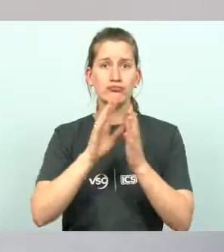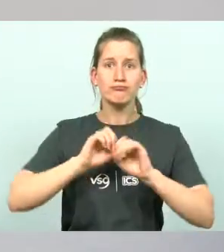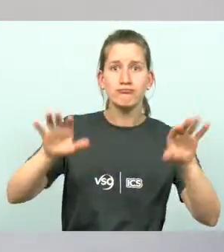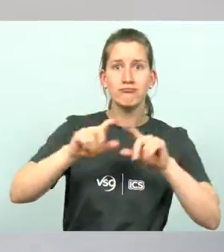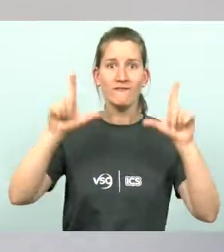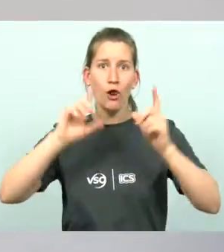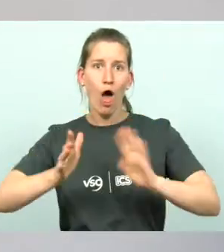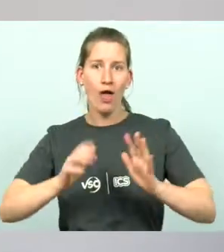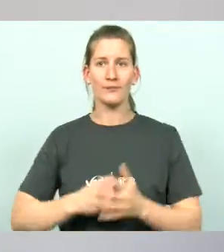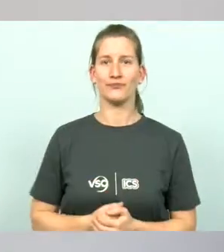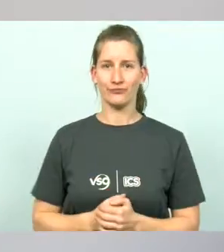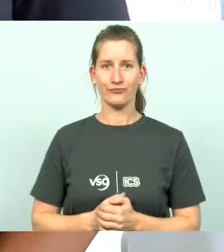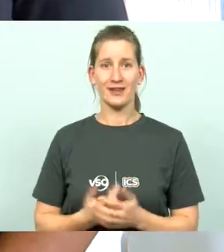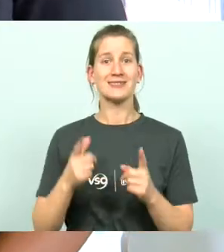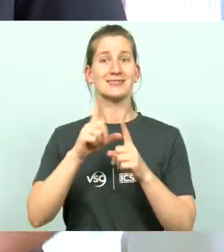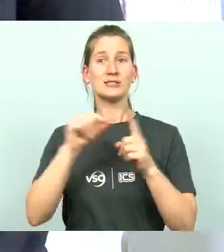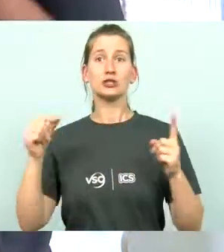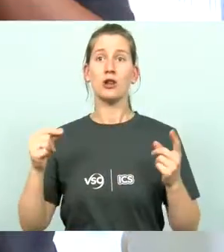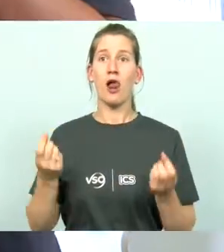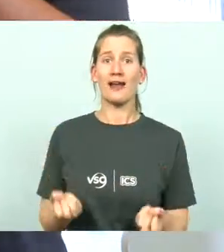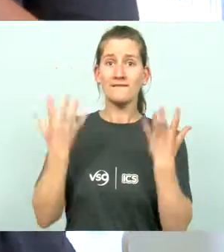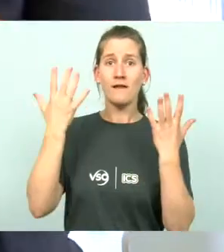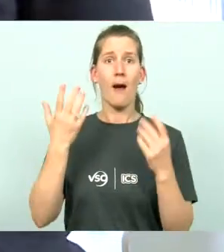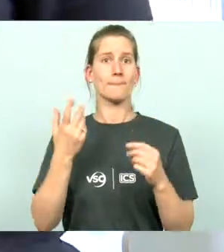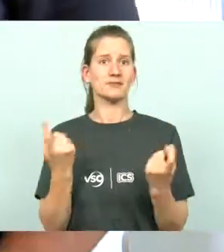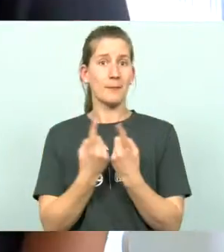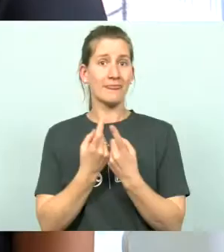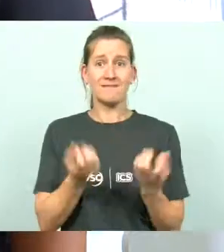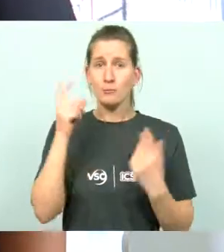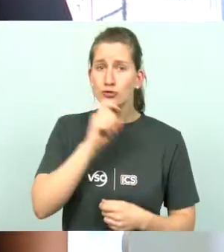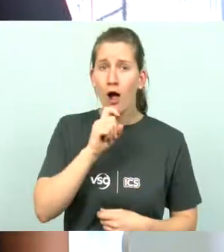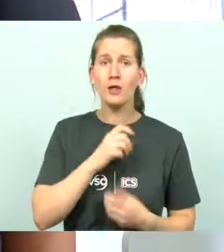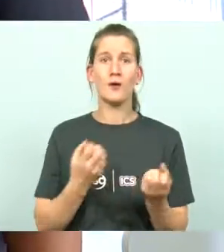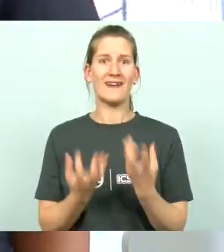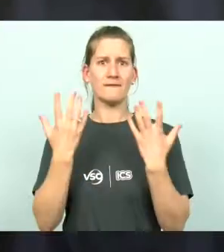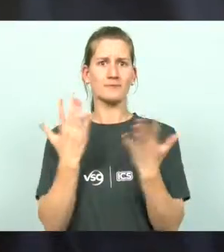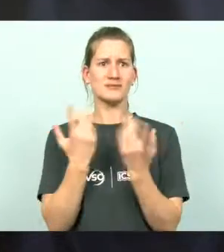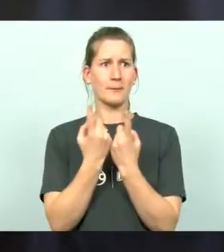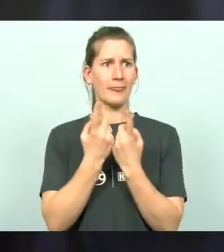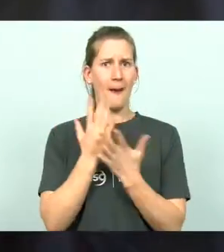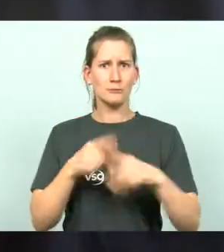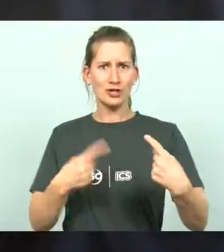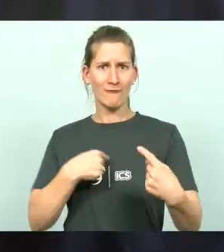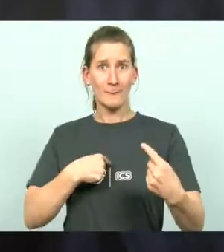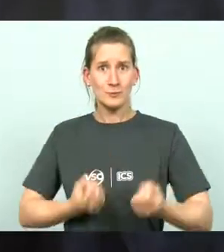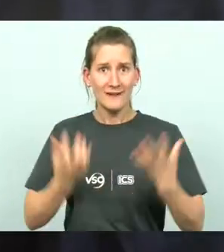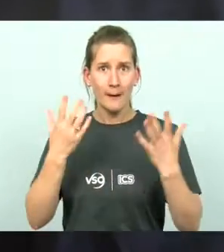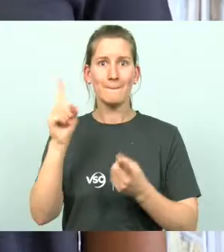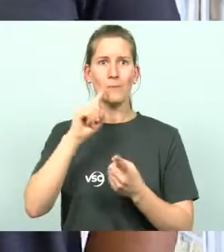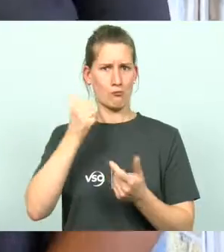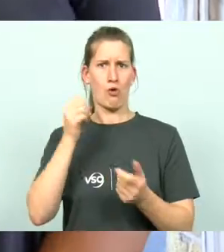up. Do a digital detox, ditch the booze, or give up chocolate. Do something that you find challenging and people are much more likely to